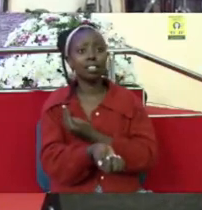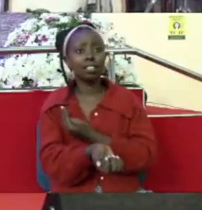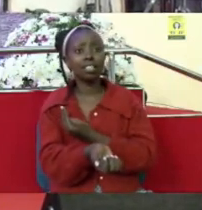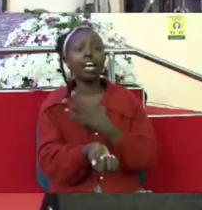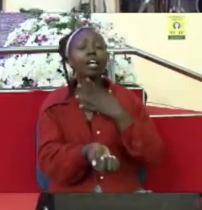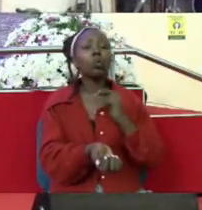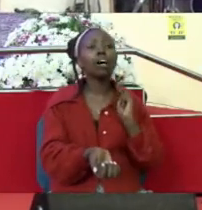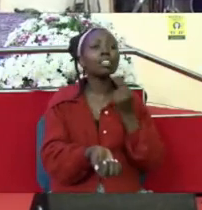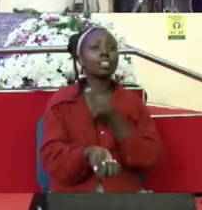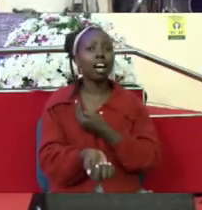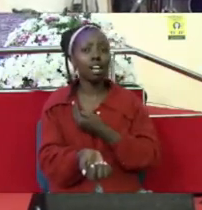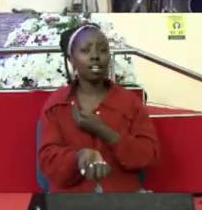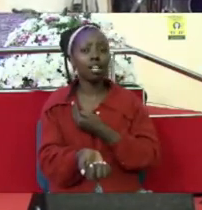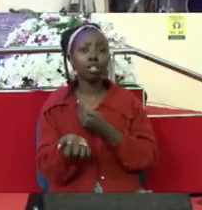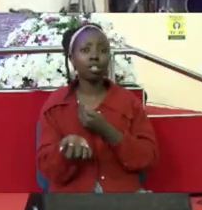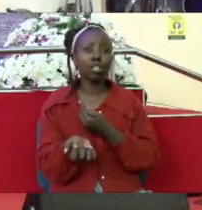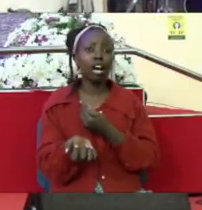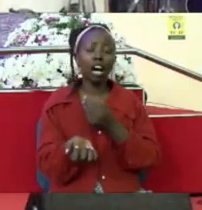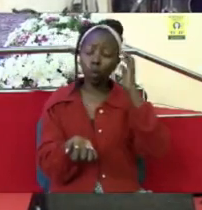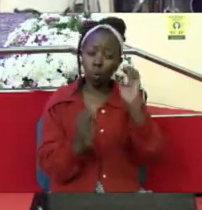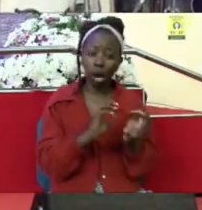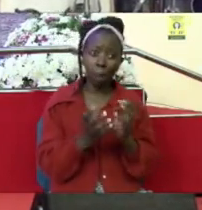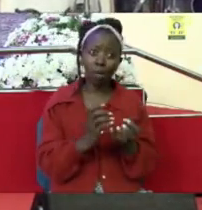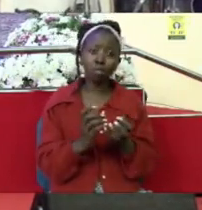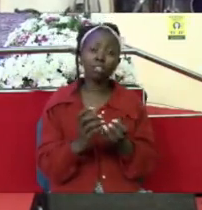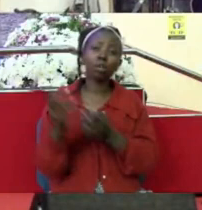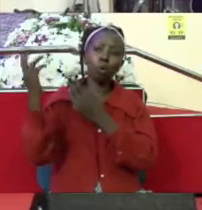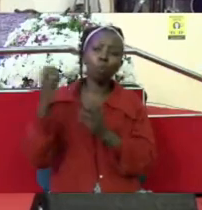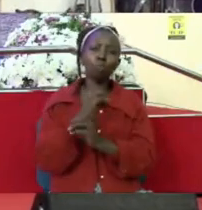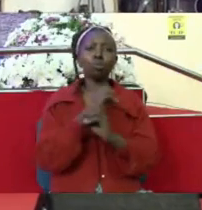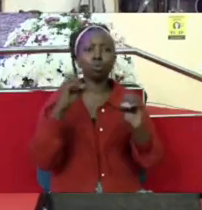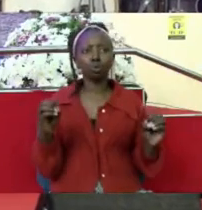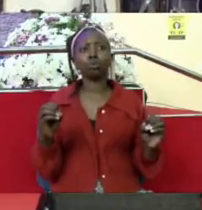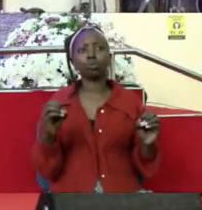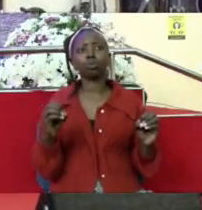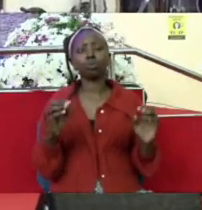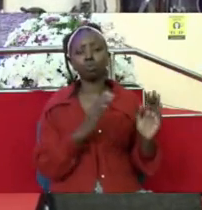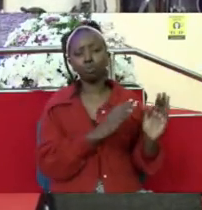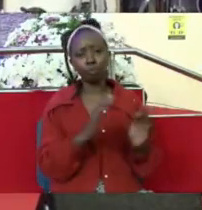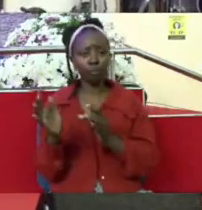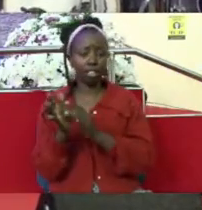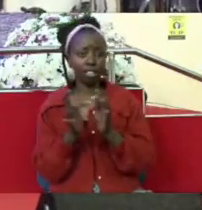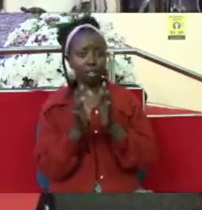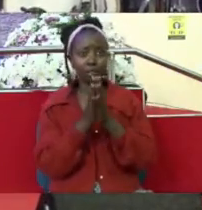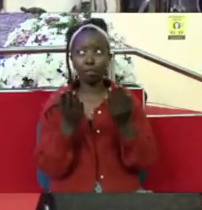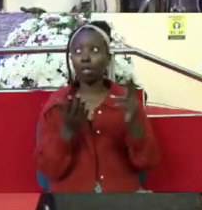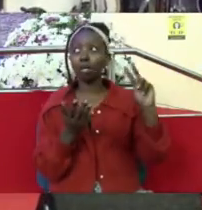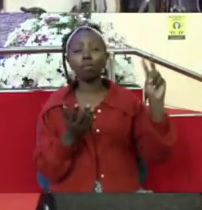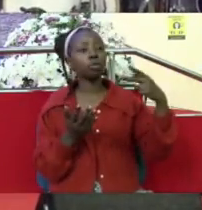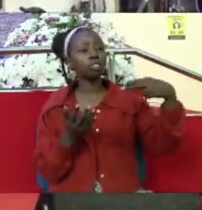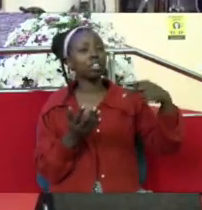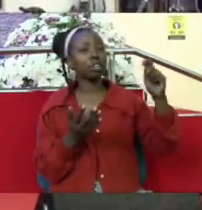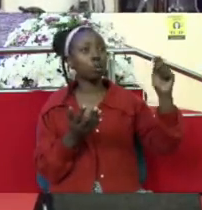wants to address that problem. Na anataka kushiriki hiyo na hiyo shida. Second Thessalonians. Wathesalonike wa pili. The theologians say it